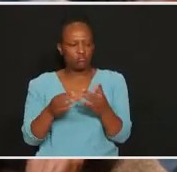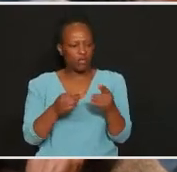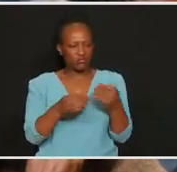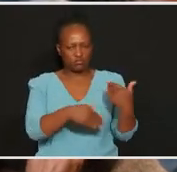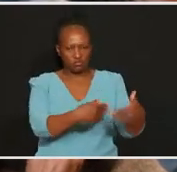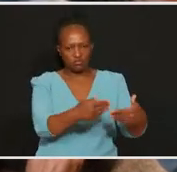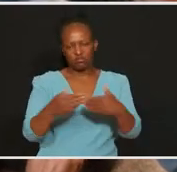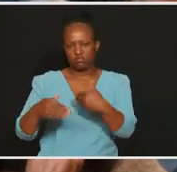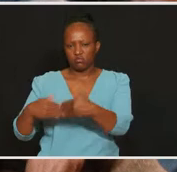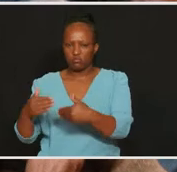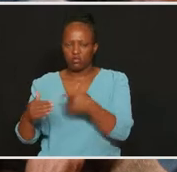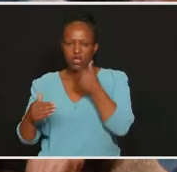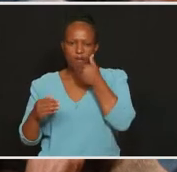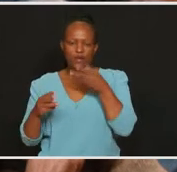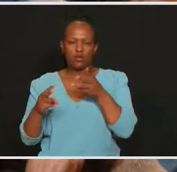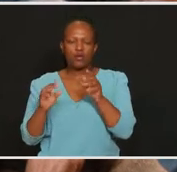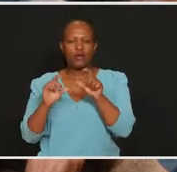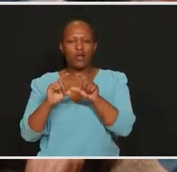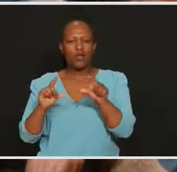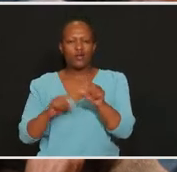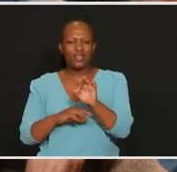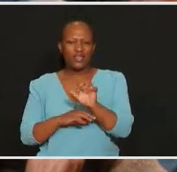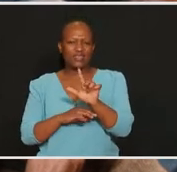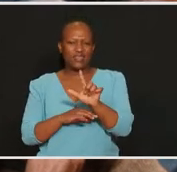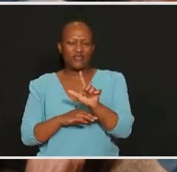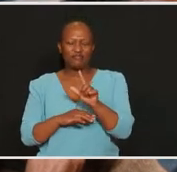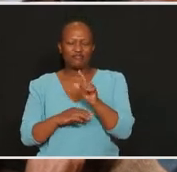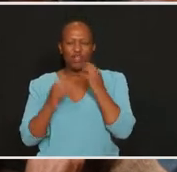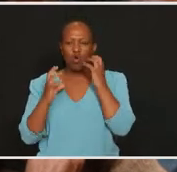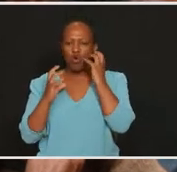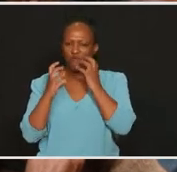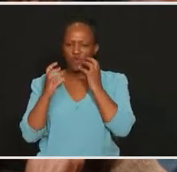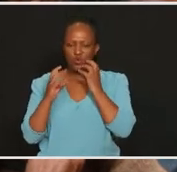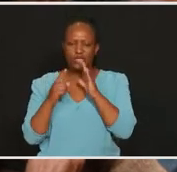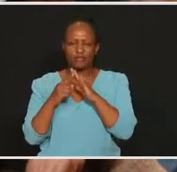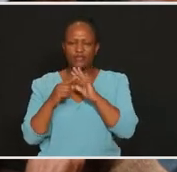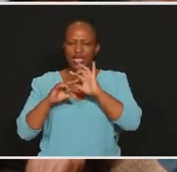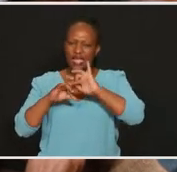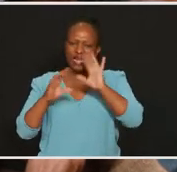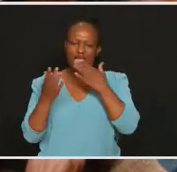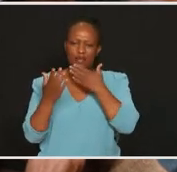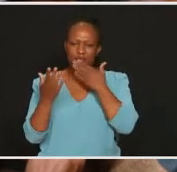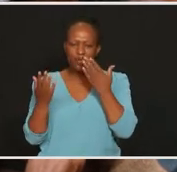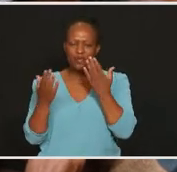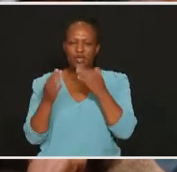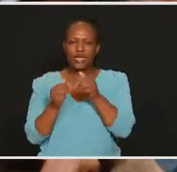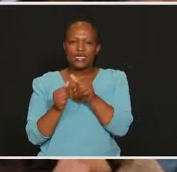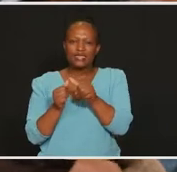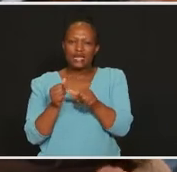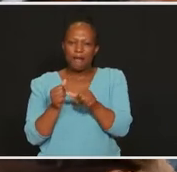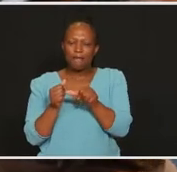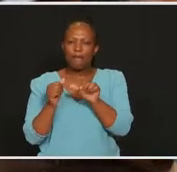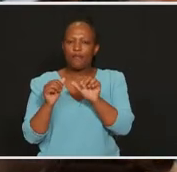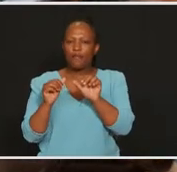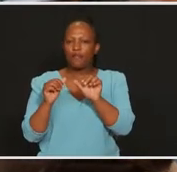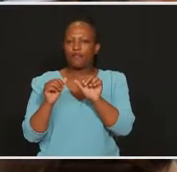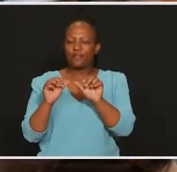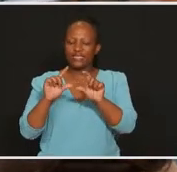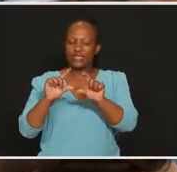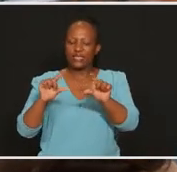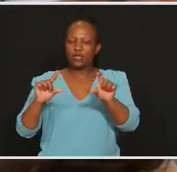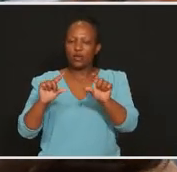37 is very confusing and unclear for instance subsection 9 and 8 contradict each other